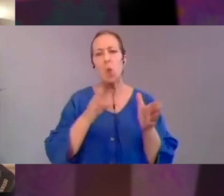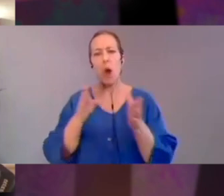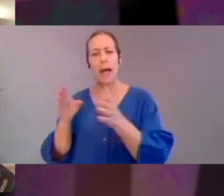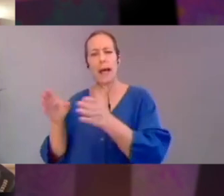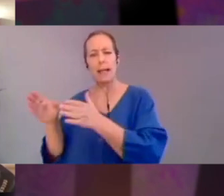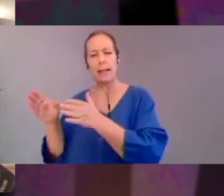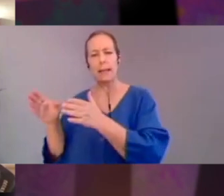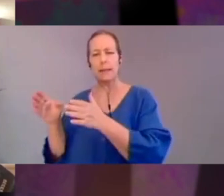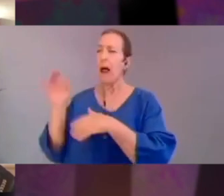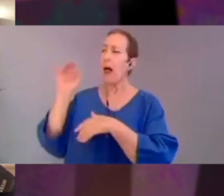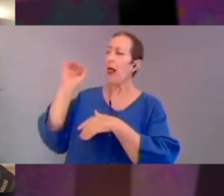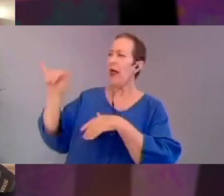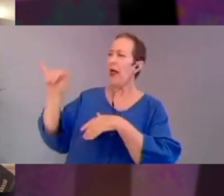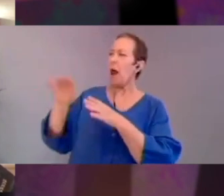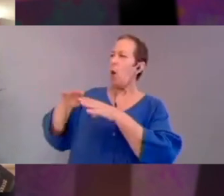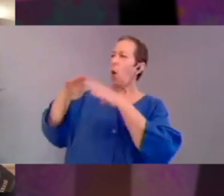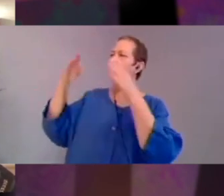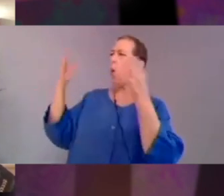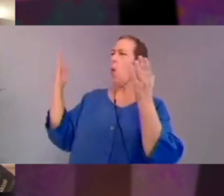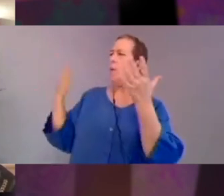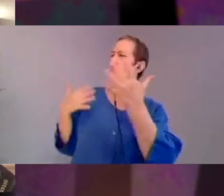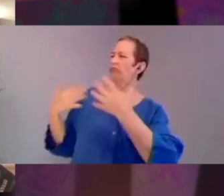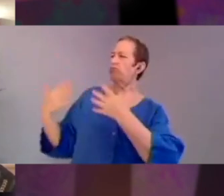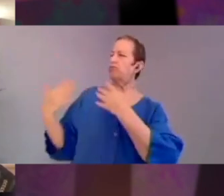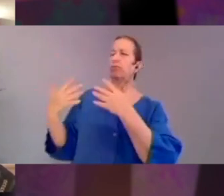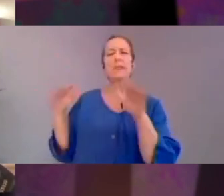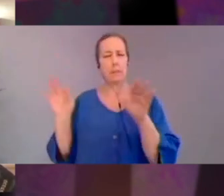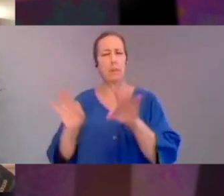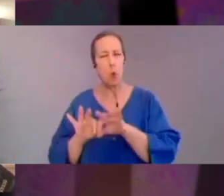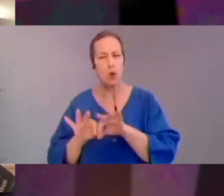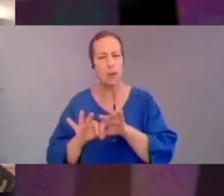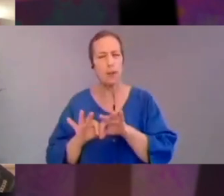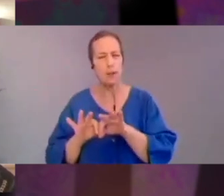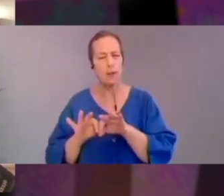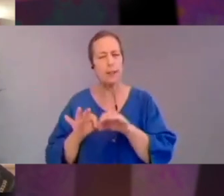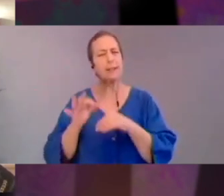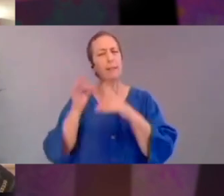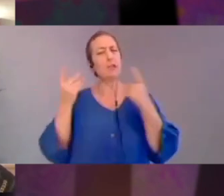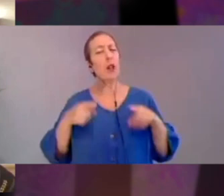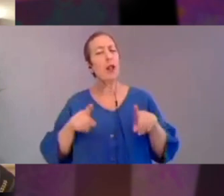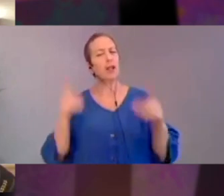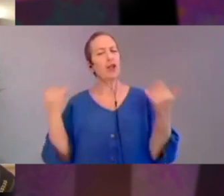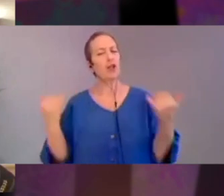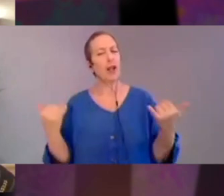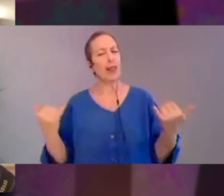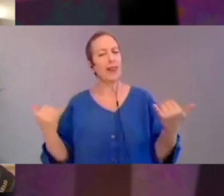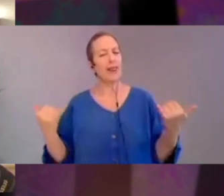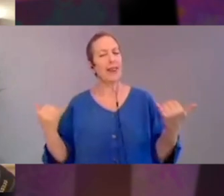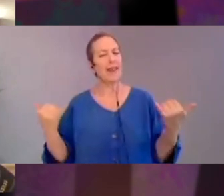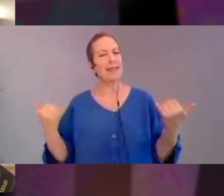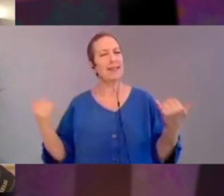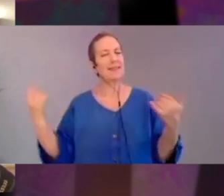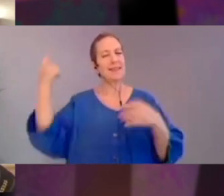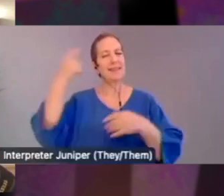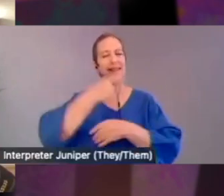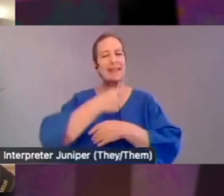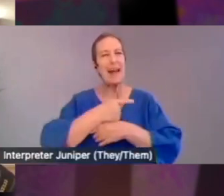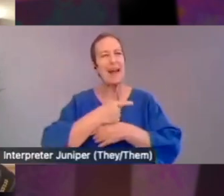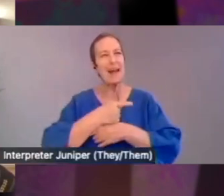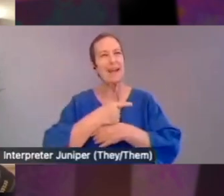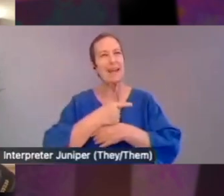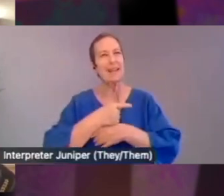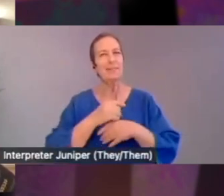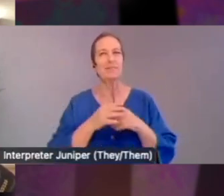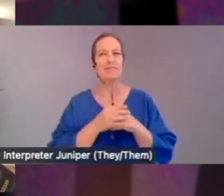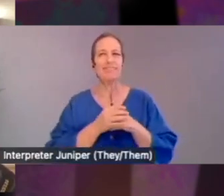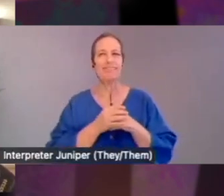in this time when sometimes questions are a lot more full than we give them